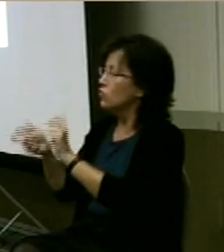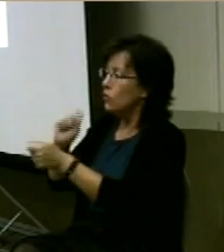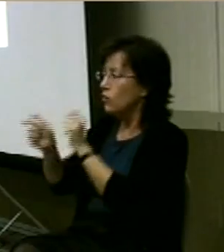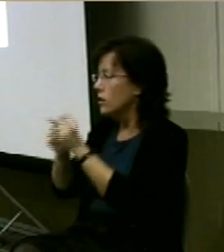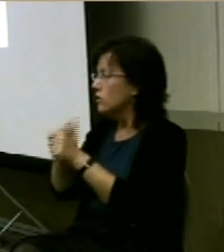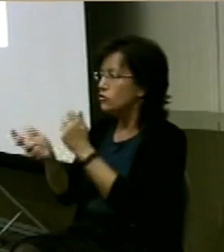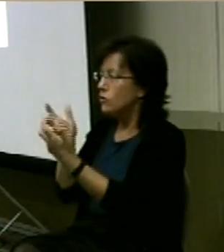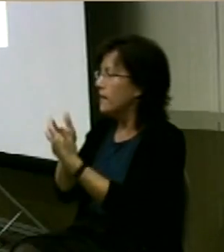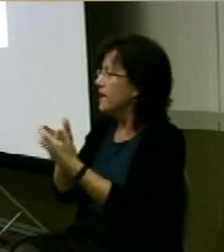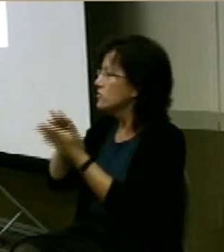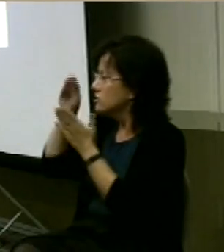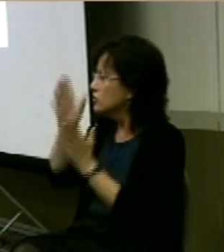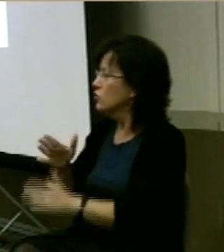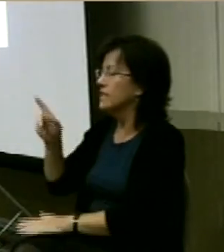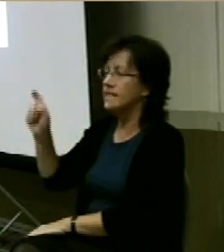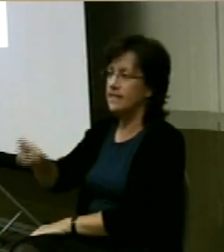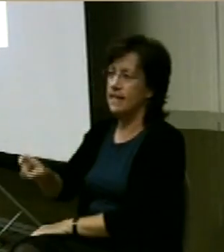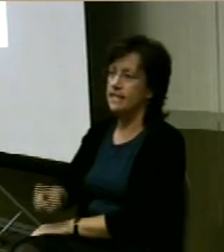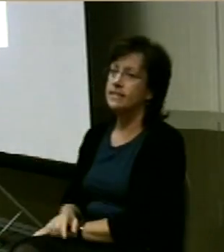student.